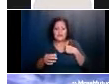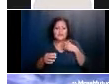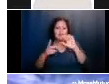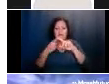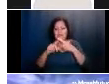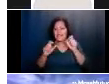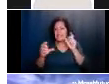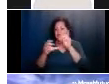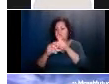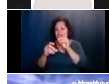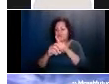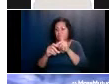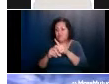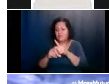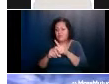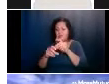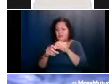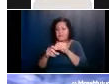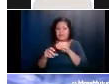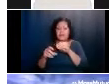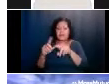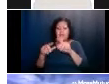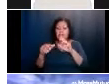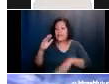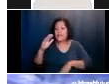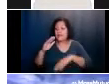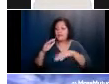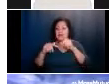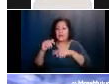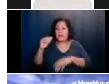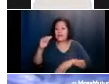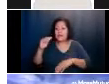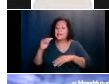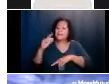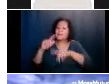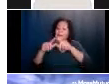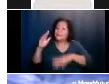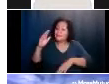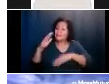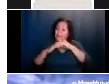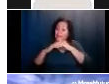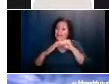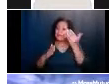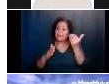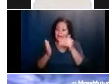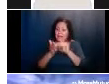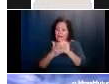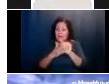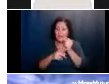don't exceed the $15,000 per year.